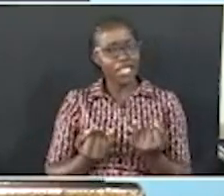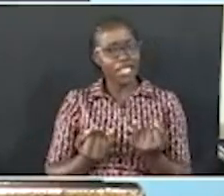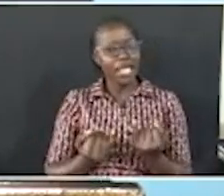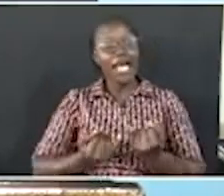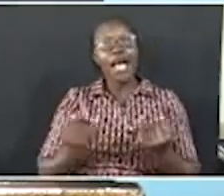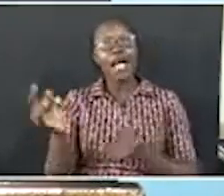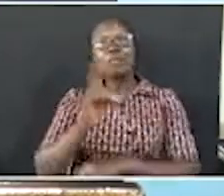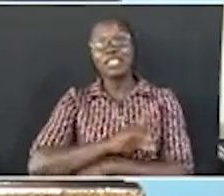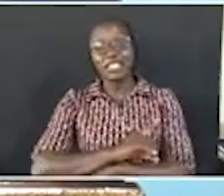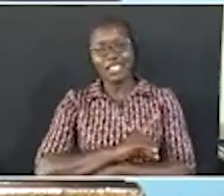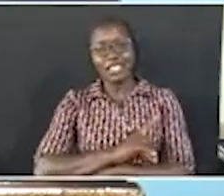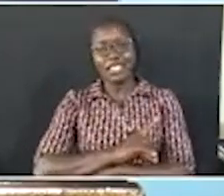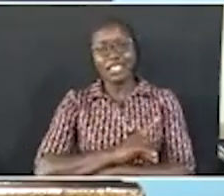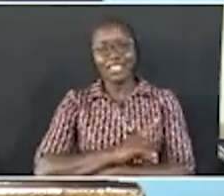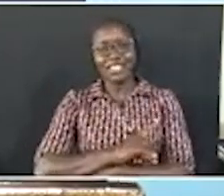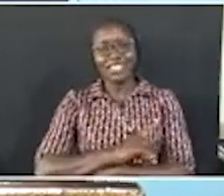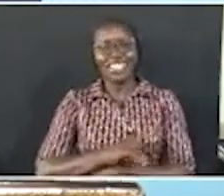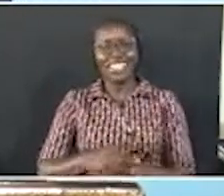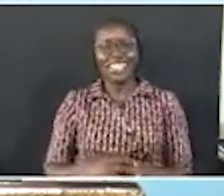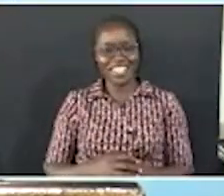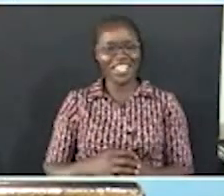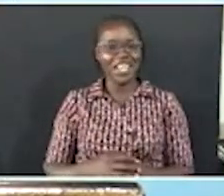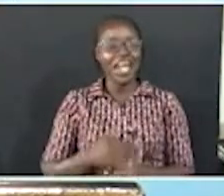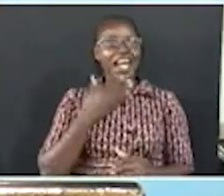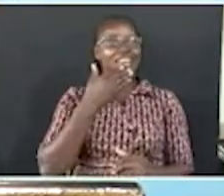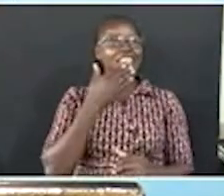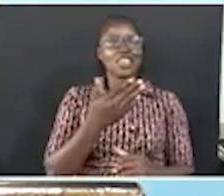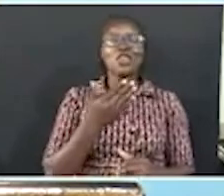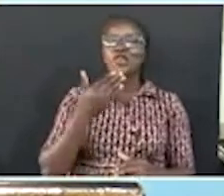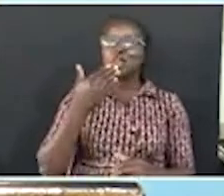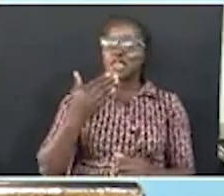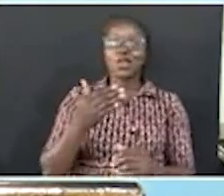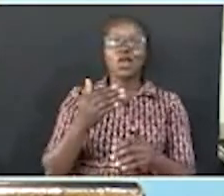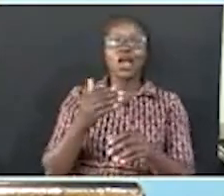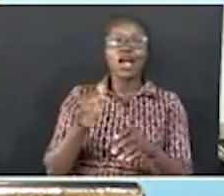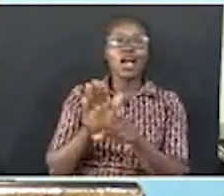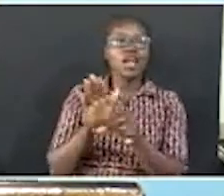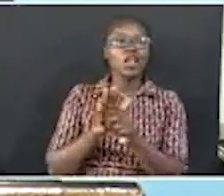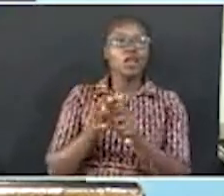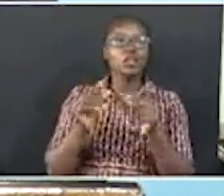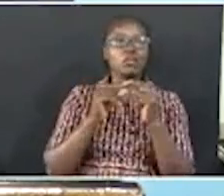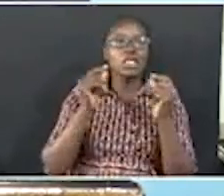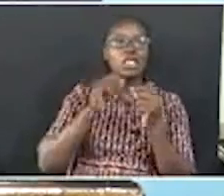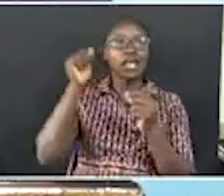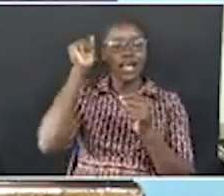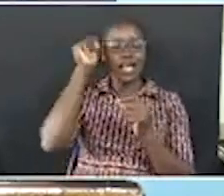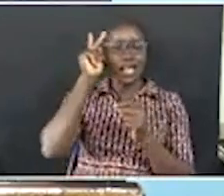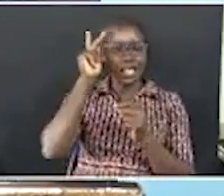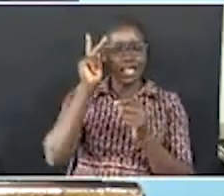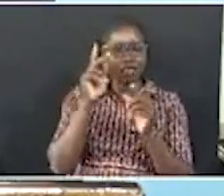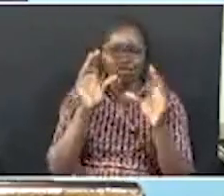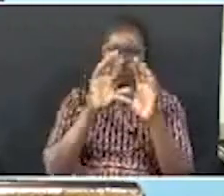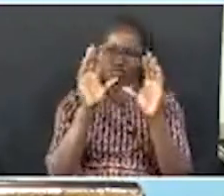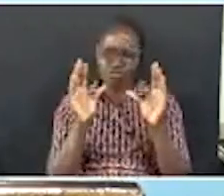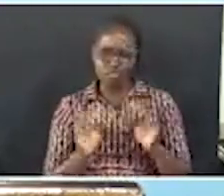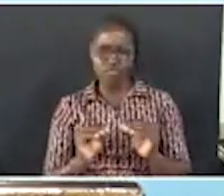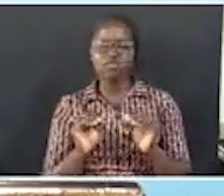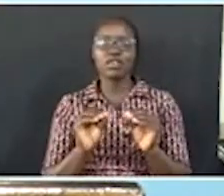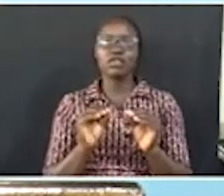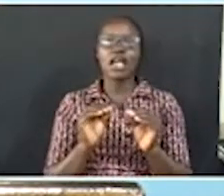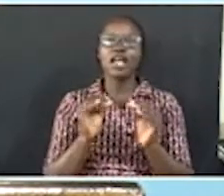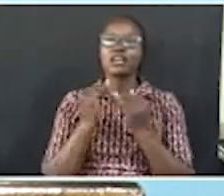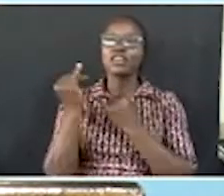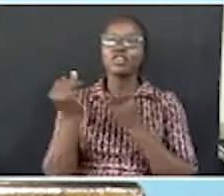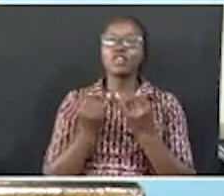Amen. Happy day. Amen. Thank you so much, Pastor Kali, for the introduction. I'm very grateful to